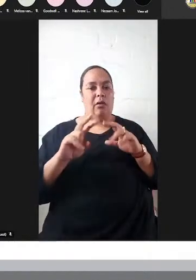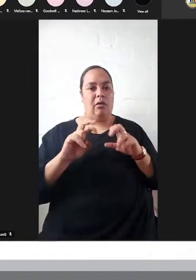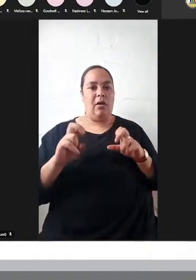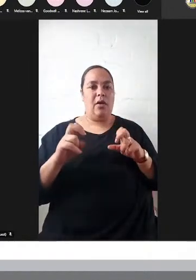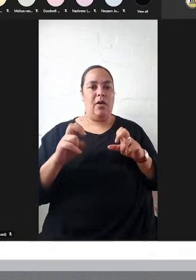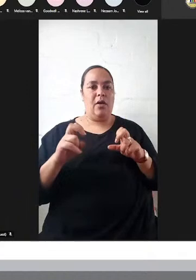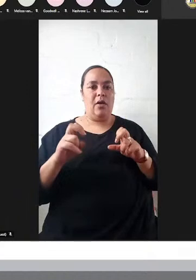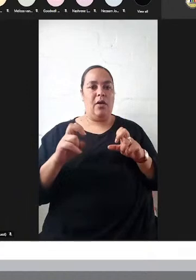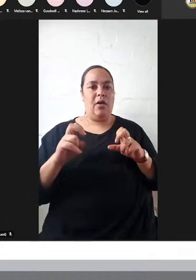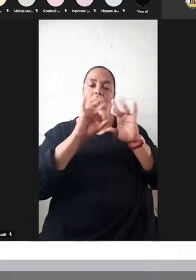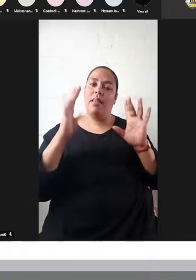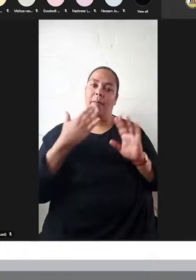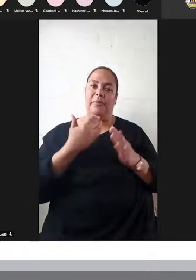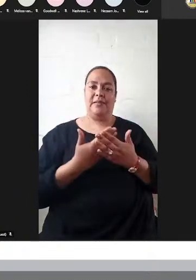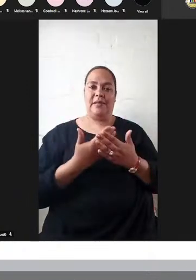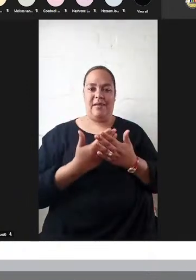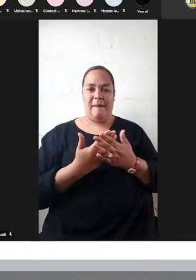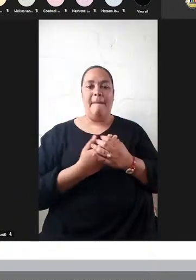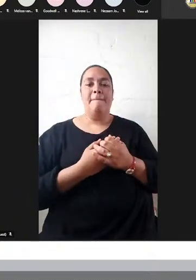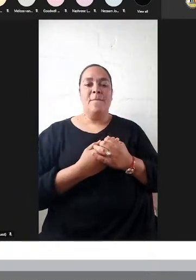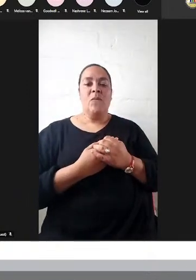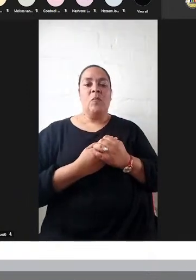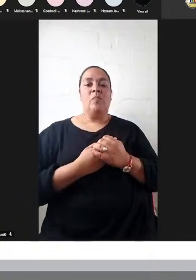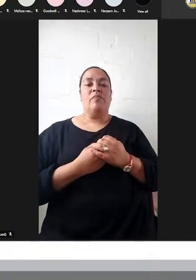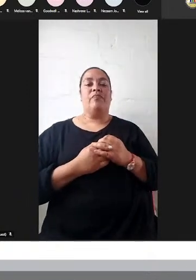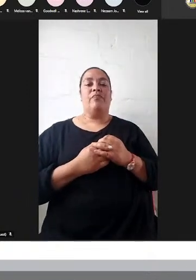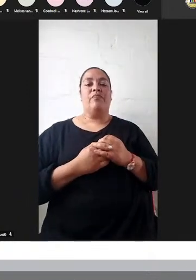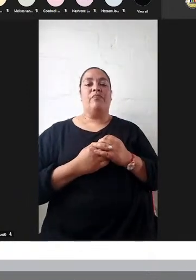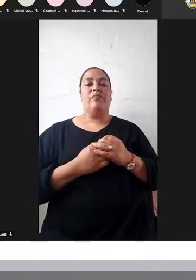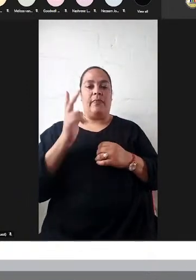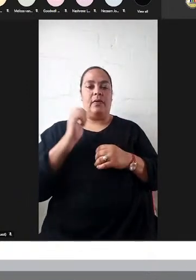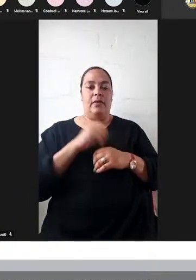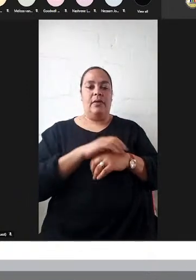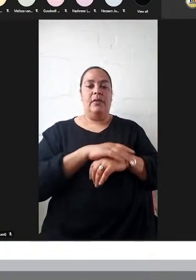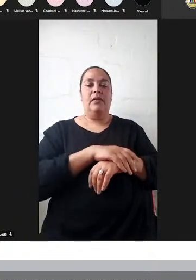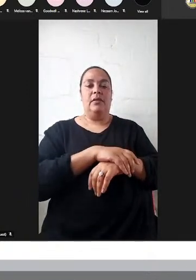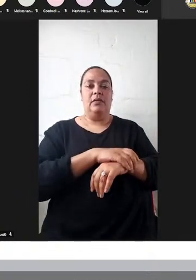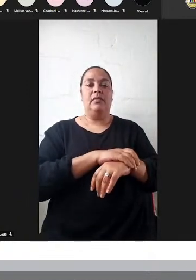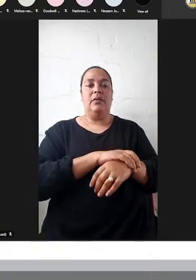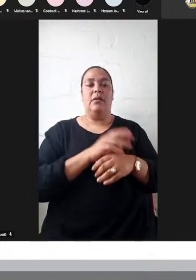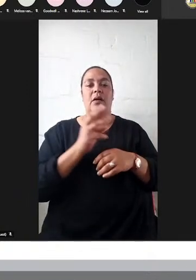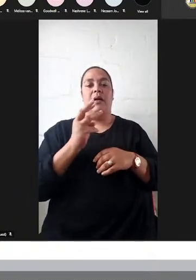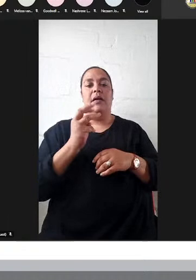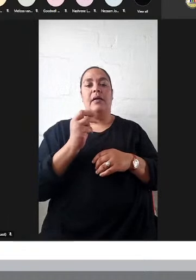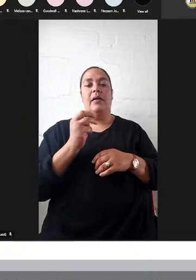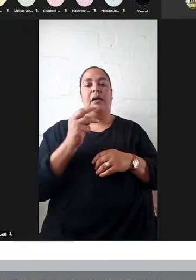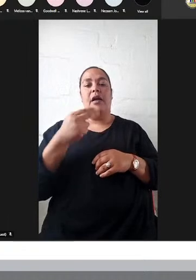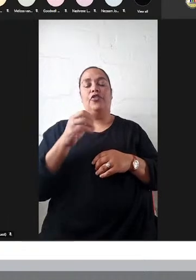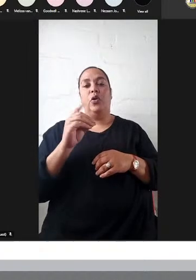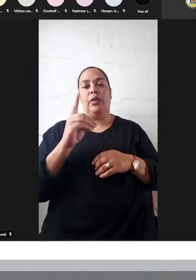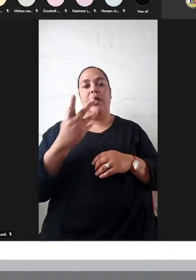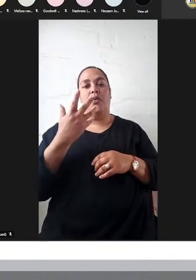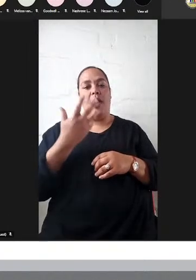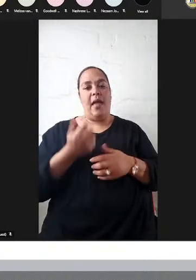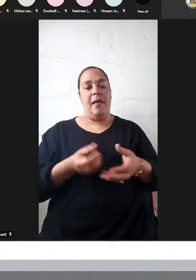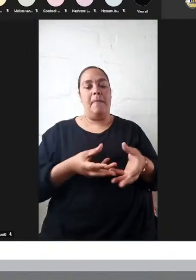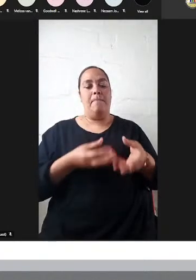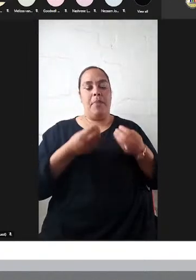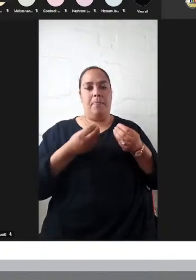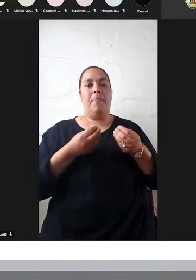clear. And then also noted, Ms. Savage or HD, that we have received